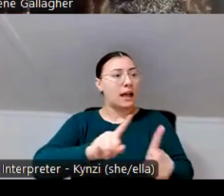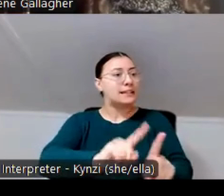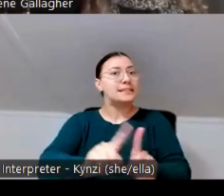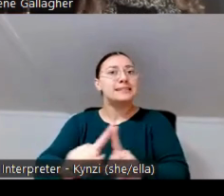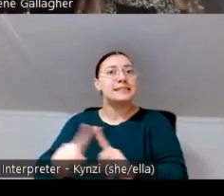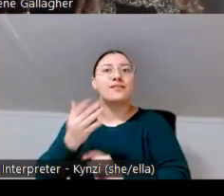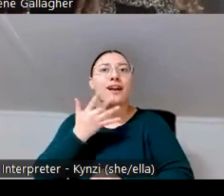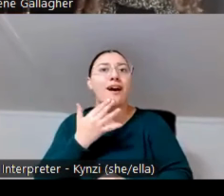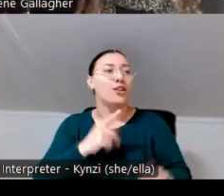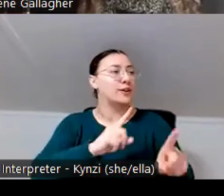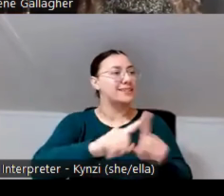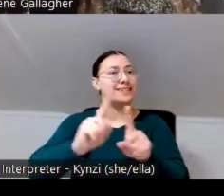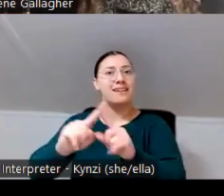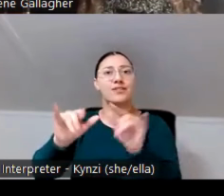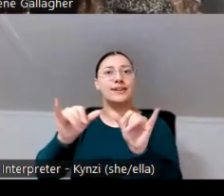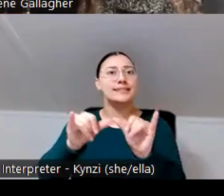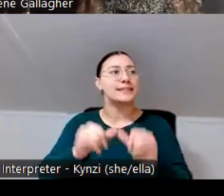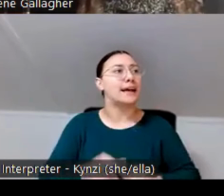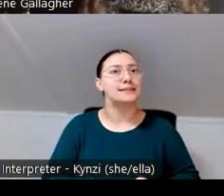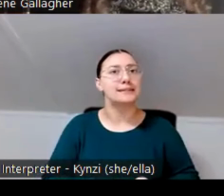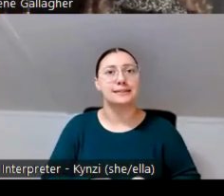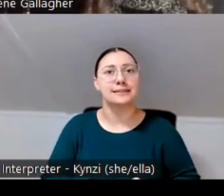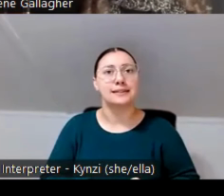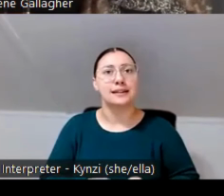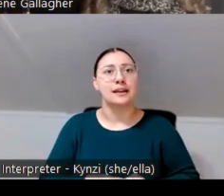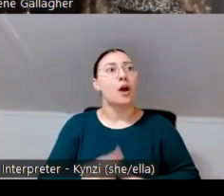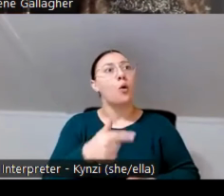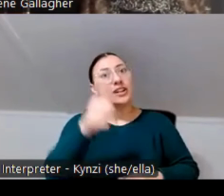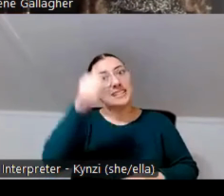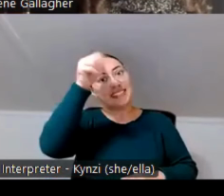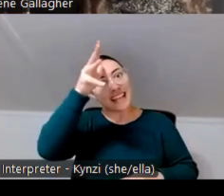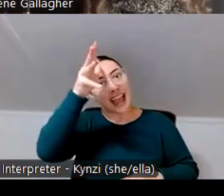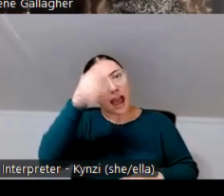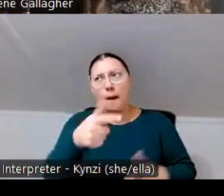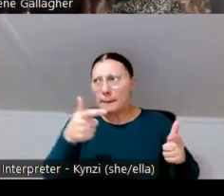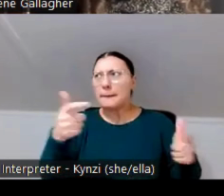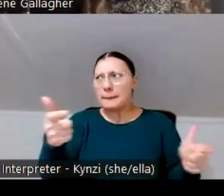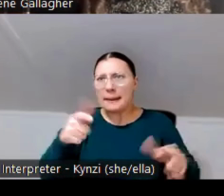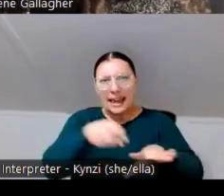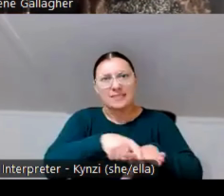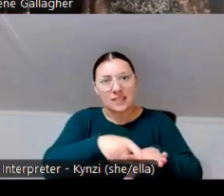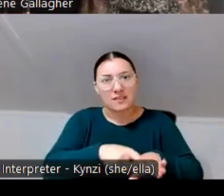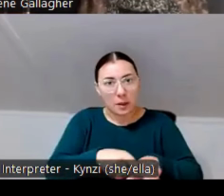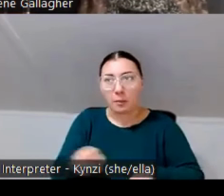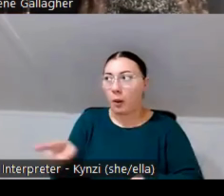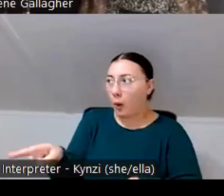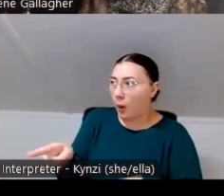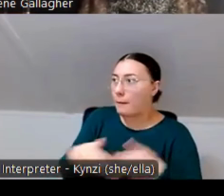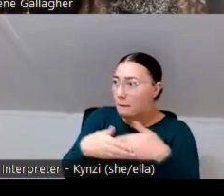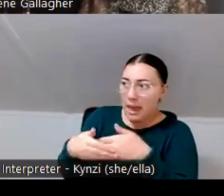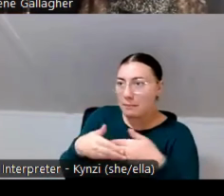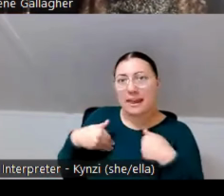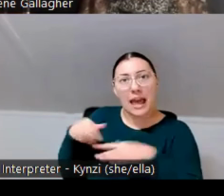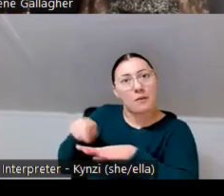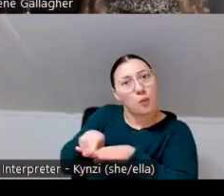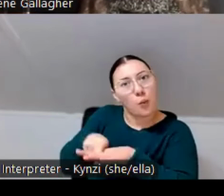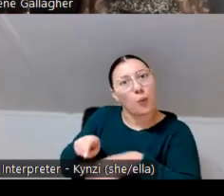bigger, some are smaller, some have 2 straps, some have